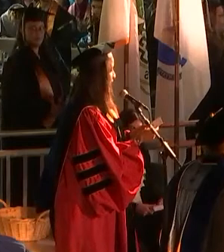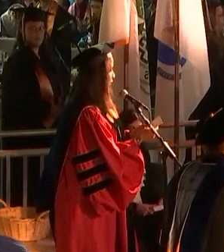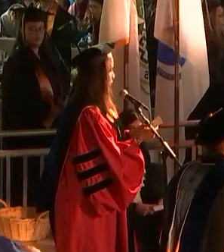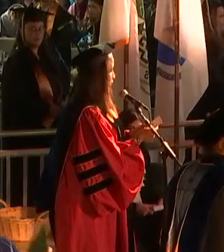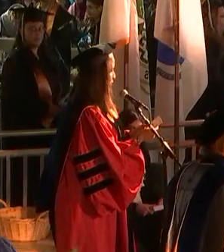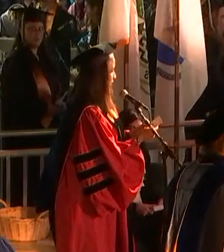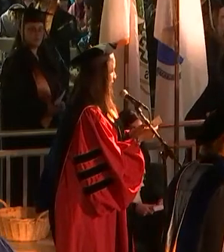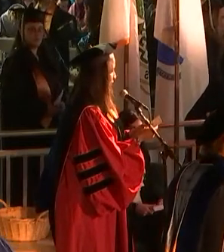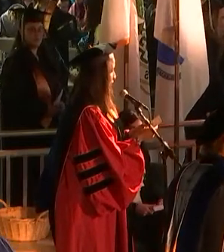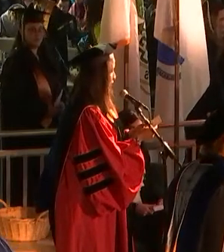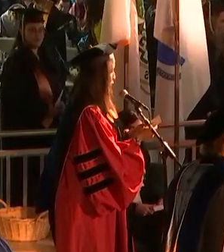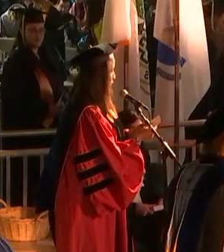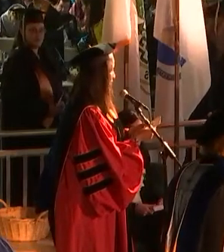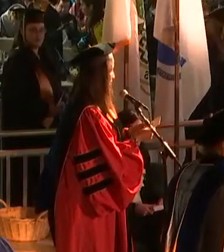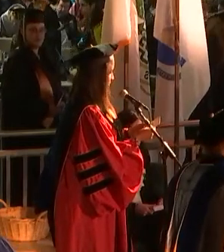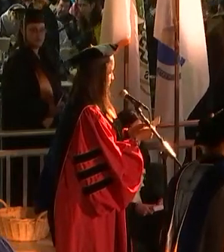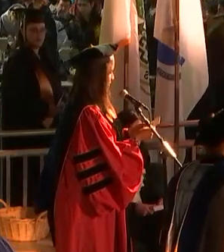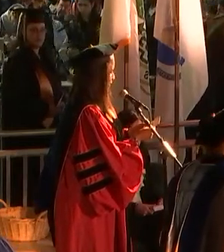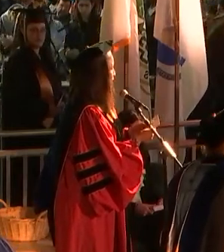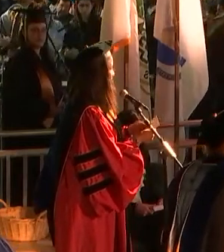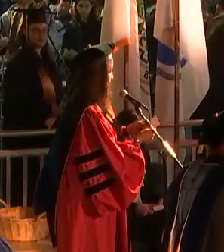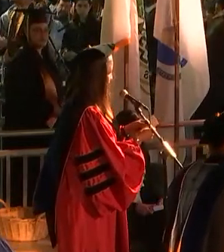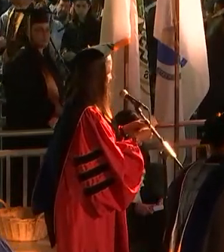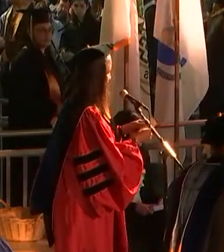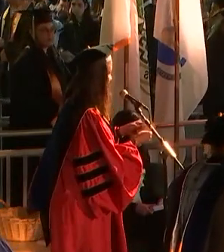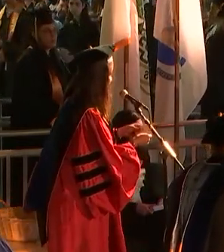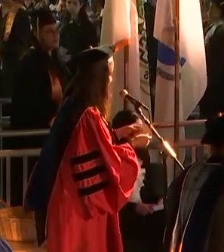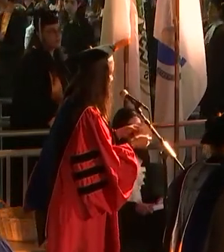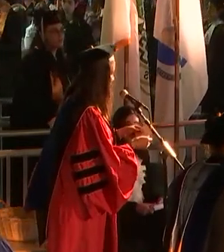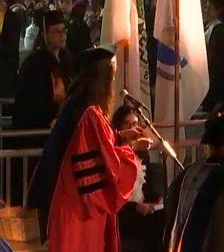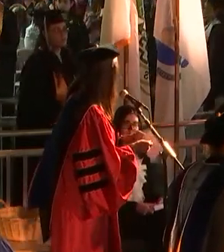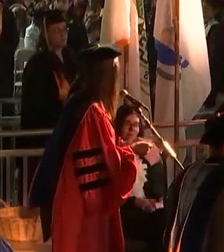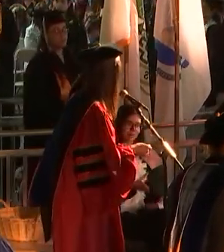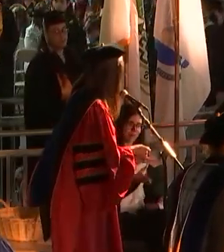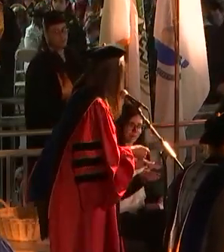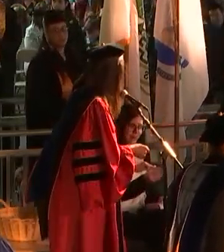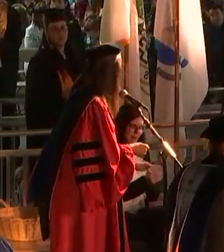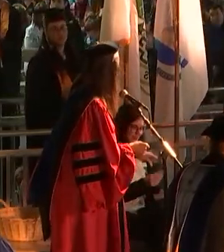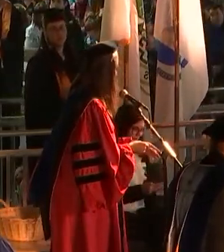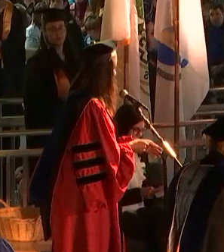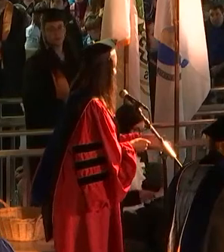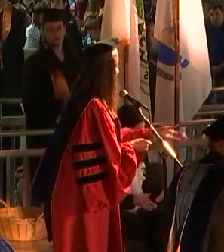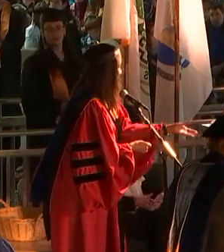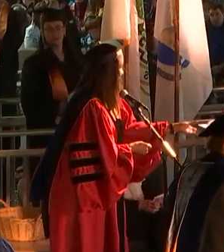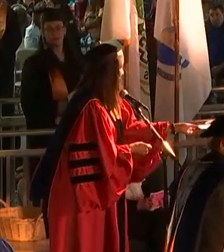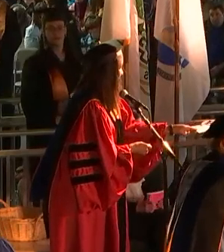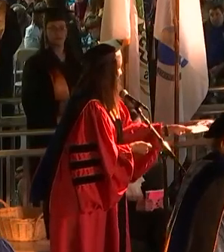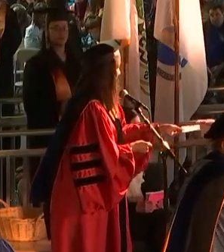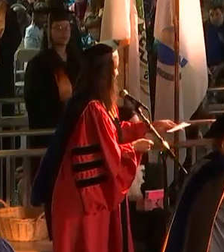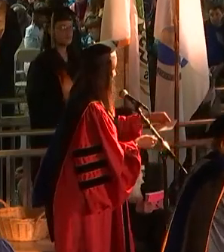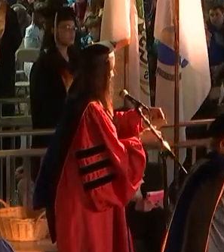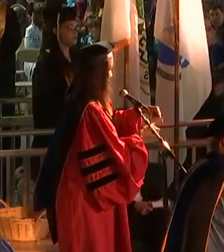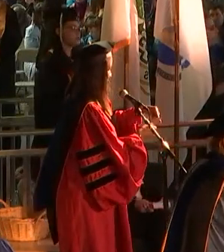Sarah Grace Boucher Sorison, sorry, Sarah Grace.